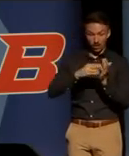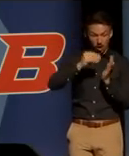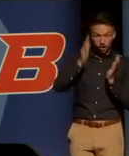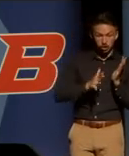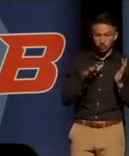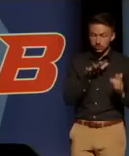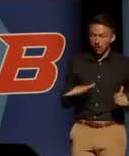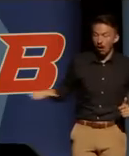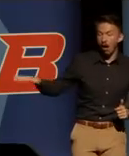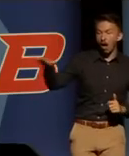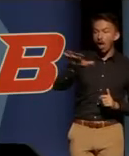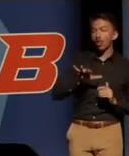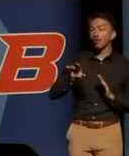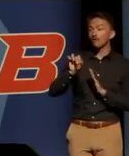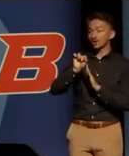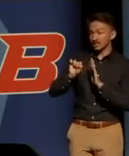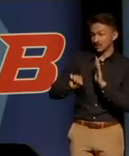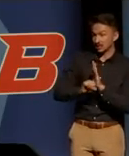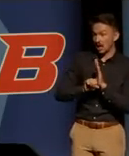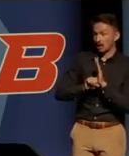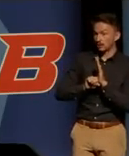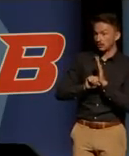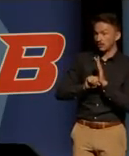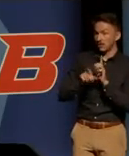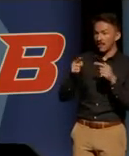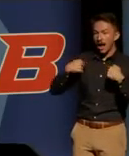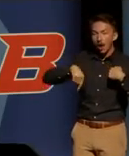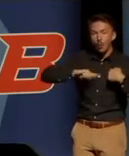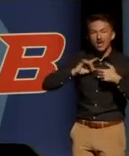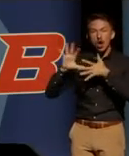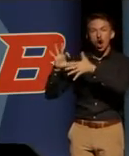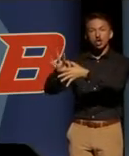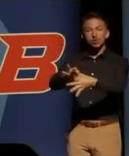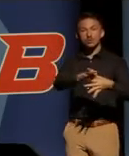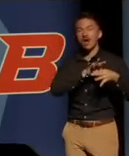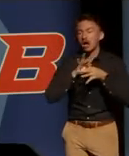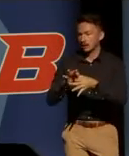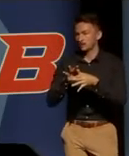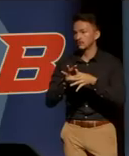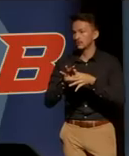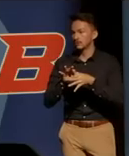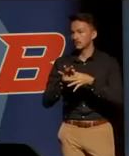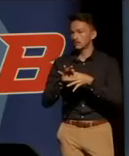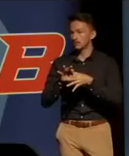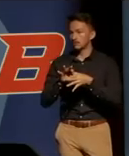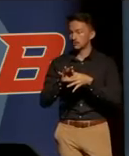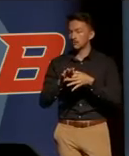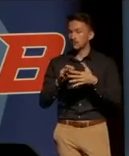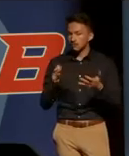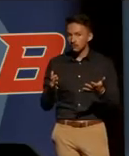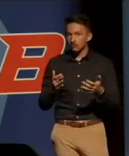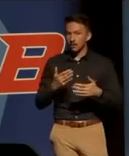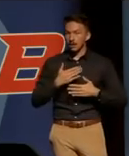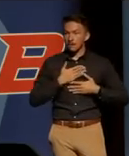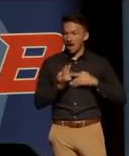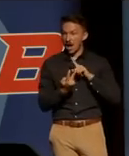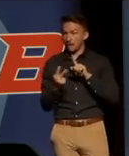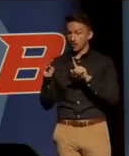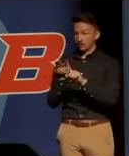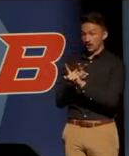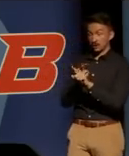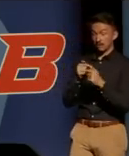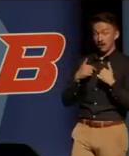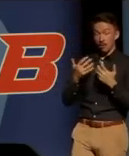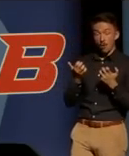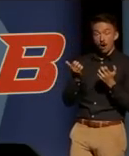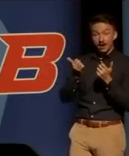across the state united. Because to my way of thinking, we want every young person